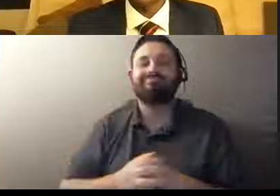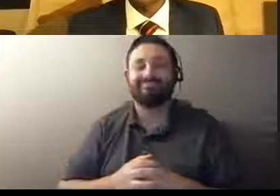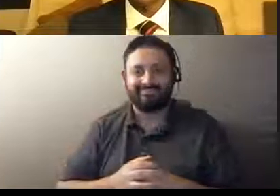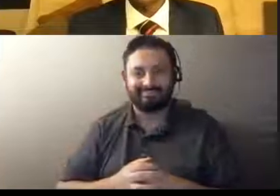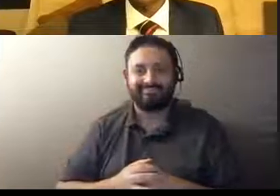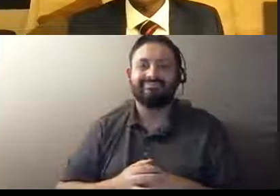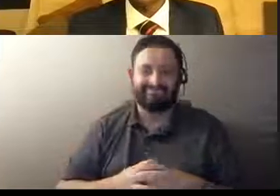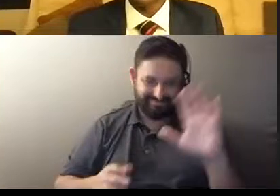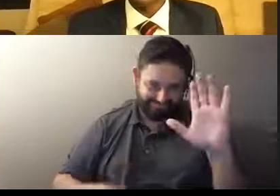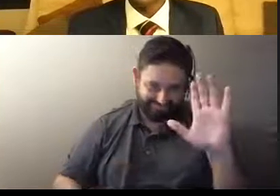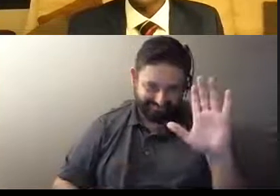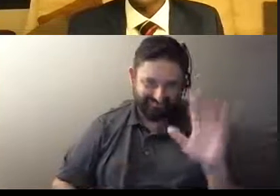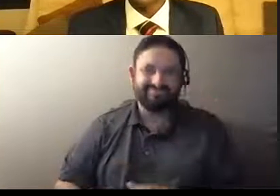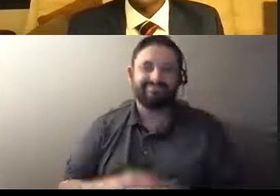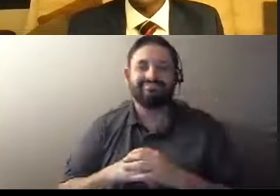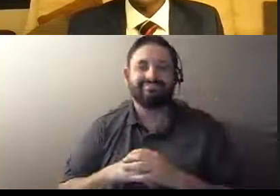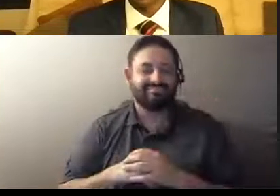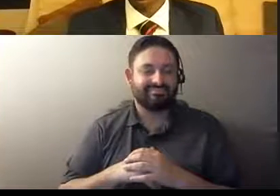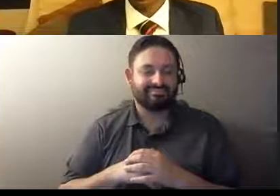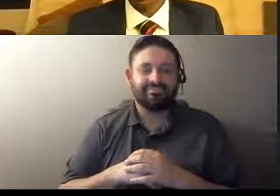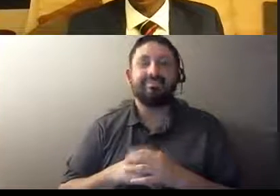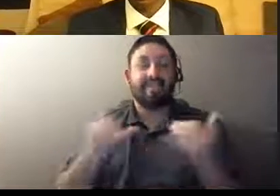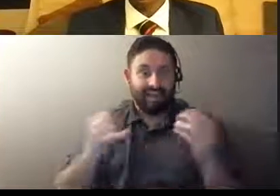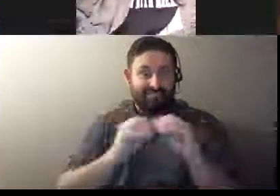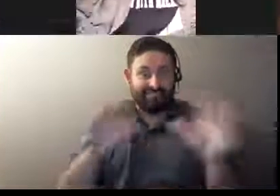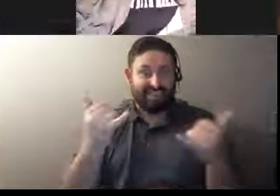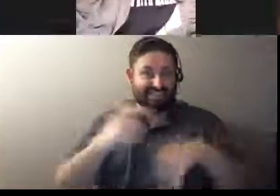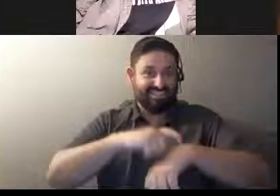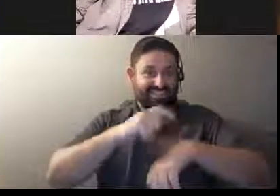anybody. Leave the breakout room. Here we go. I was about to say, here we go.